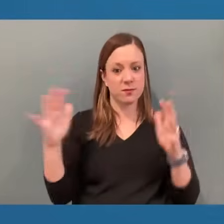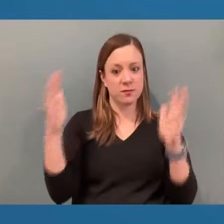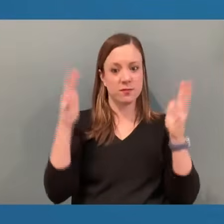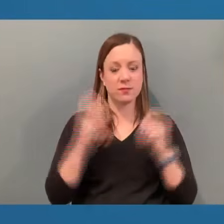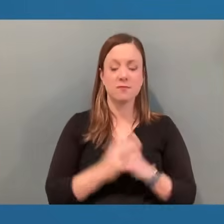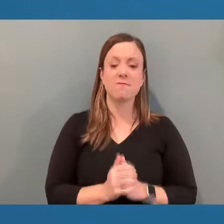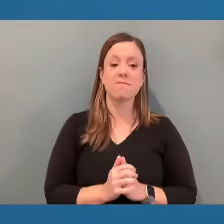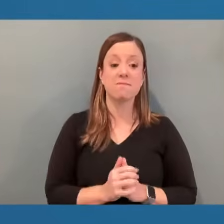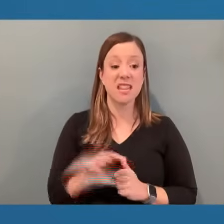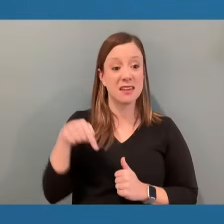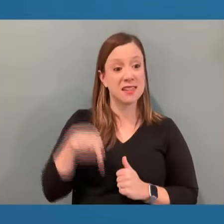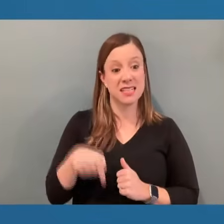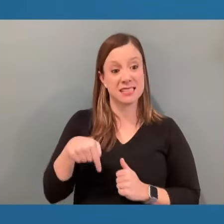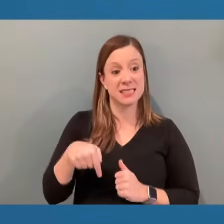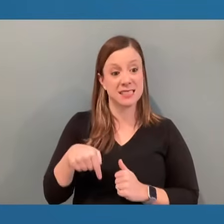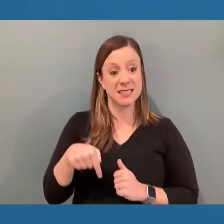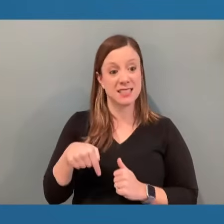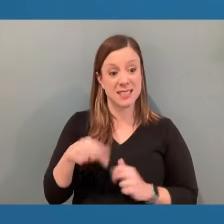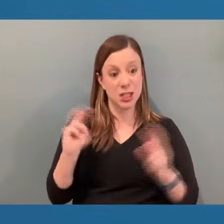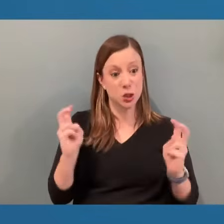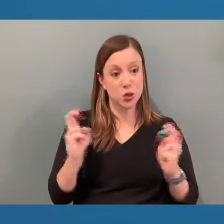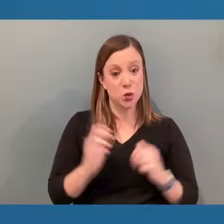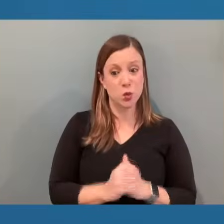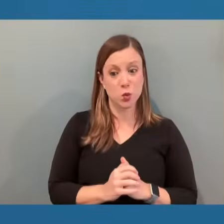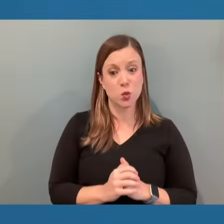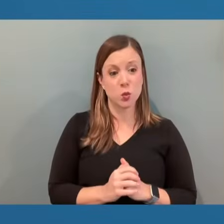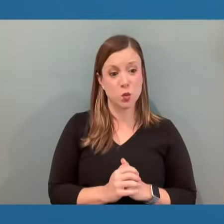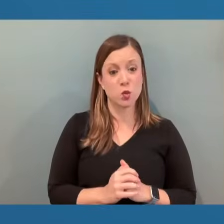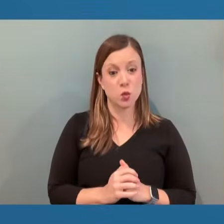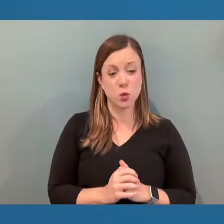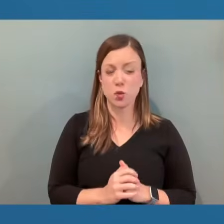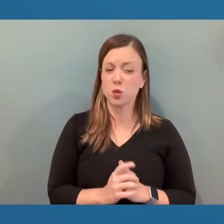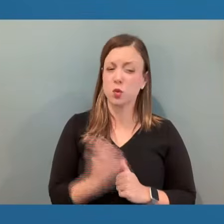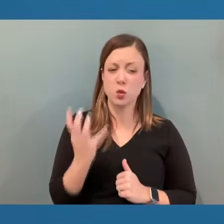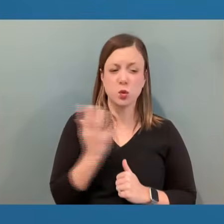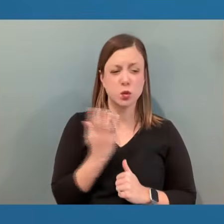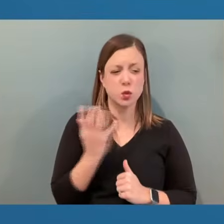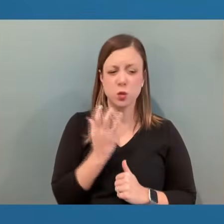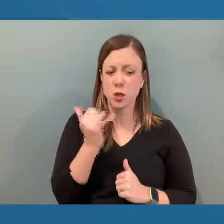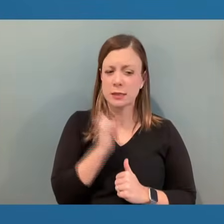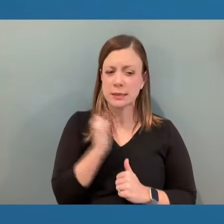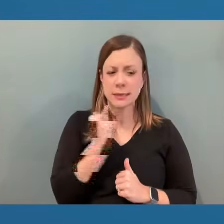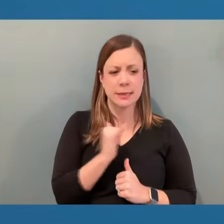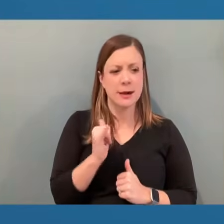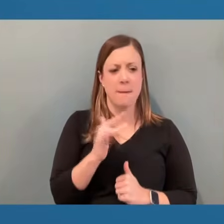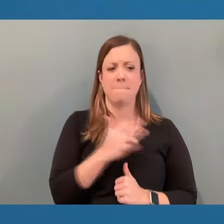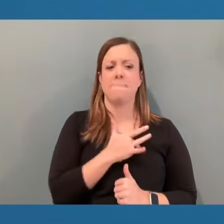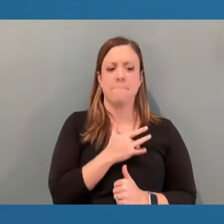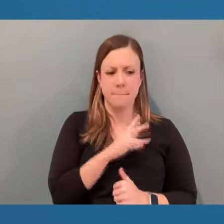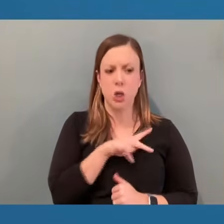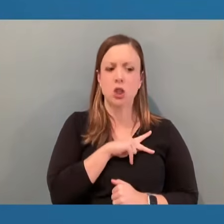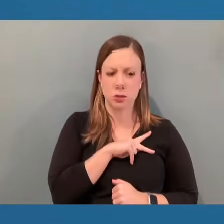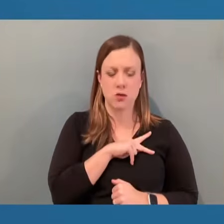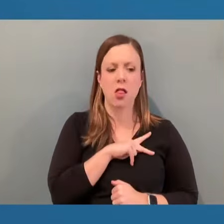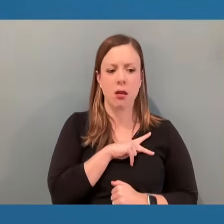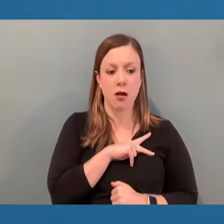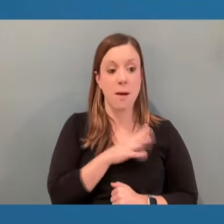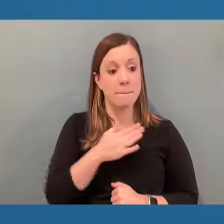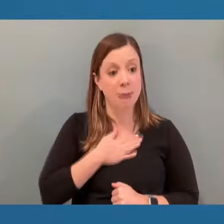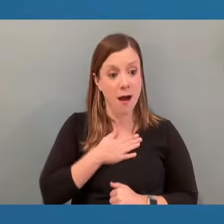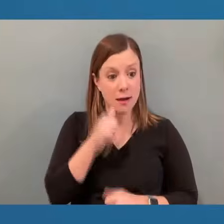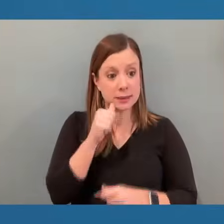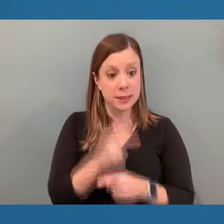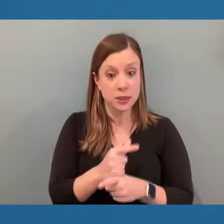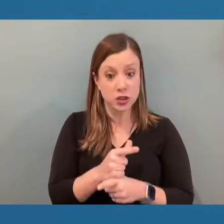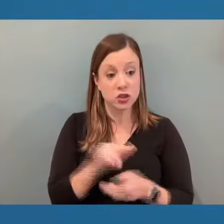This issue has always been deeply personal for me. My sister died a